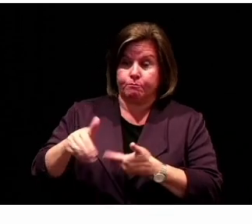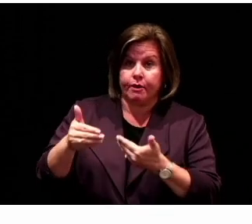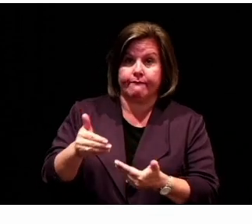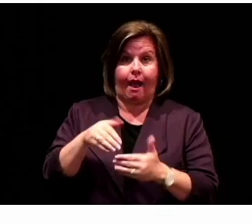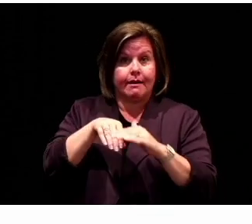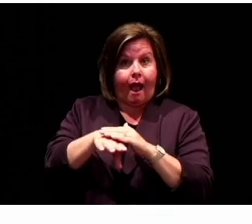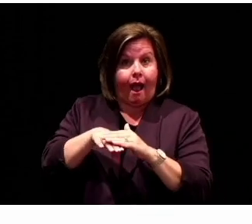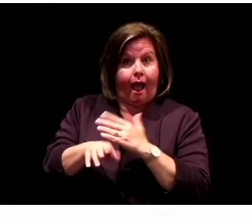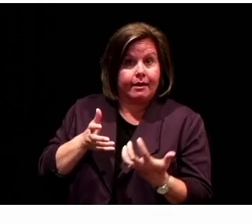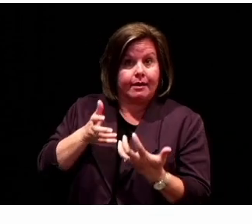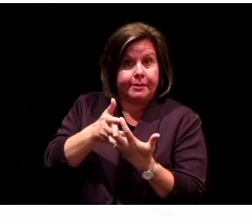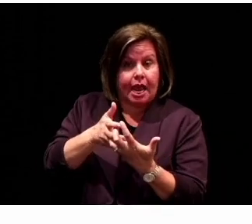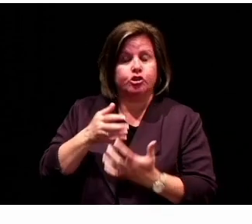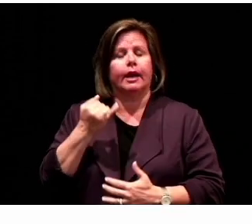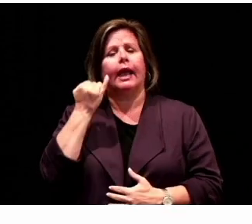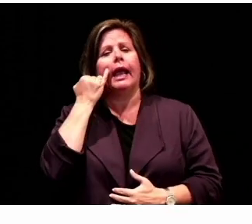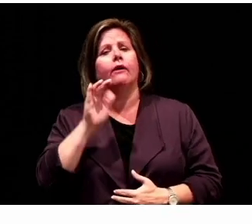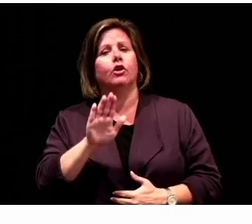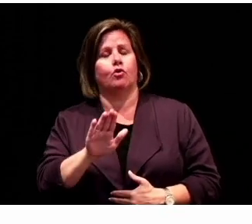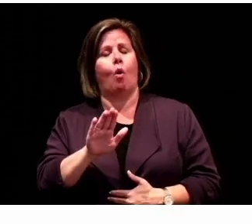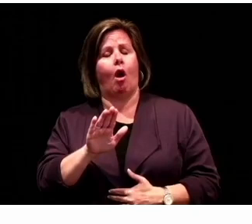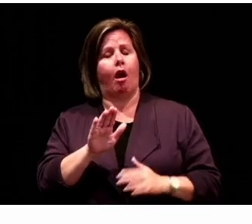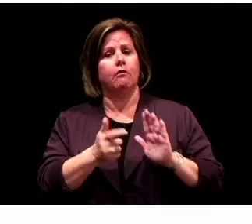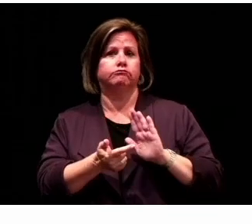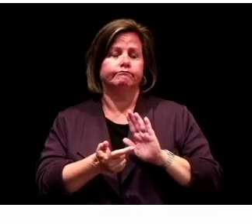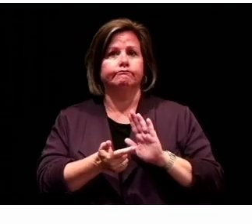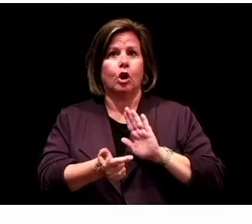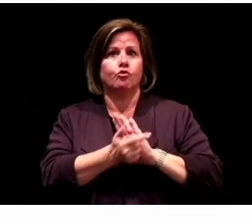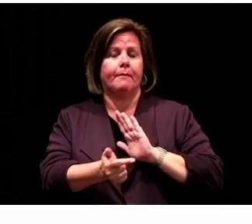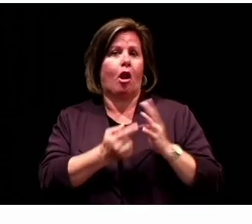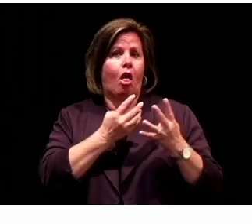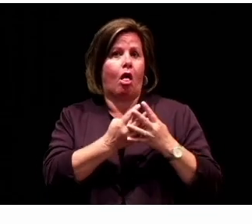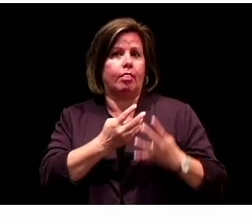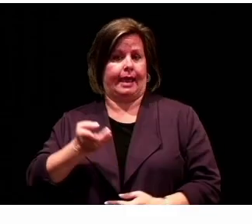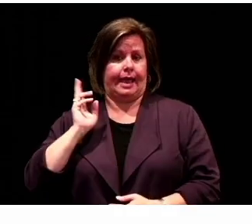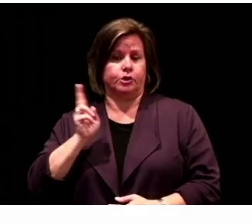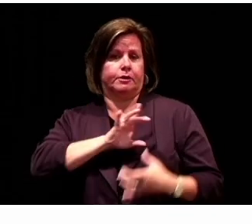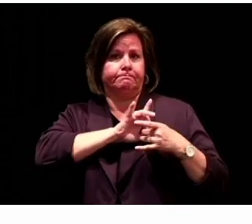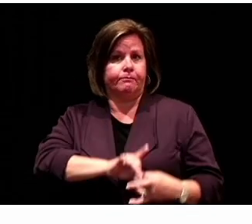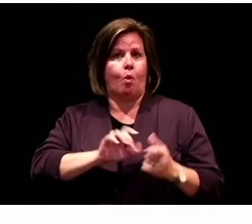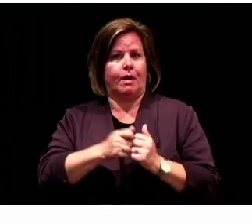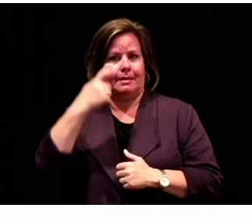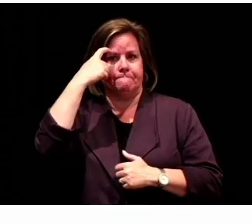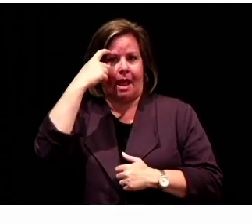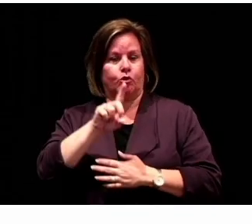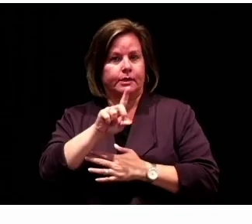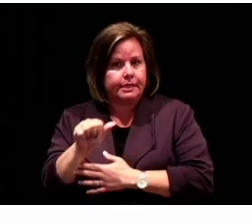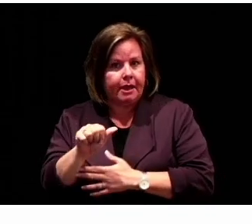instead of relying on stereotype about people with criminal history. It's not